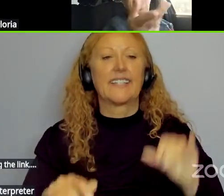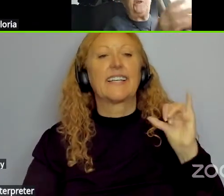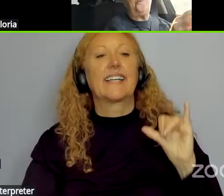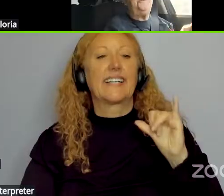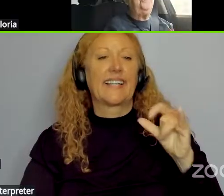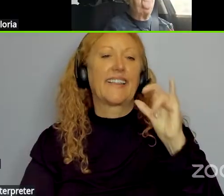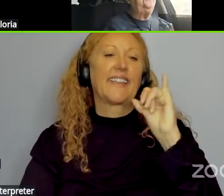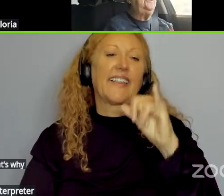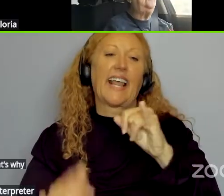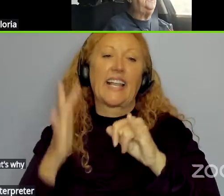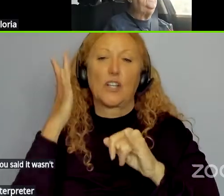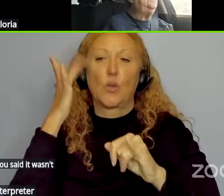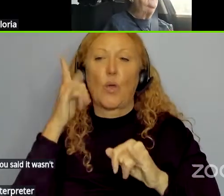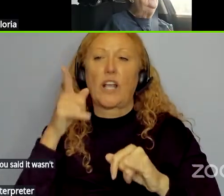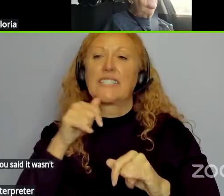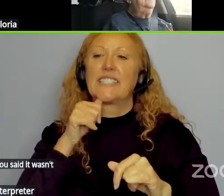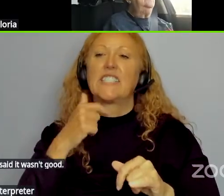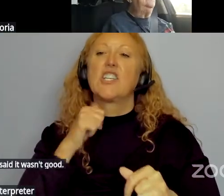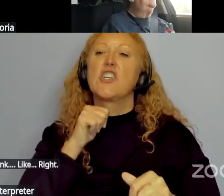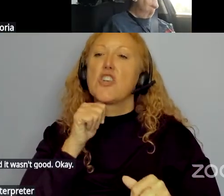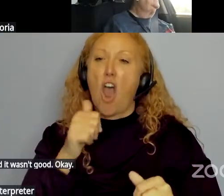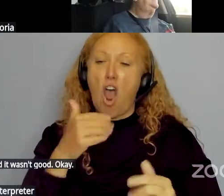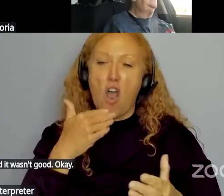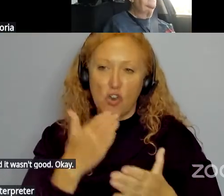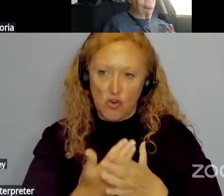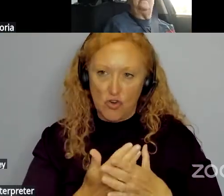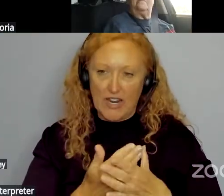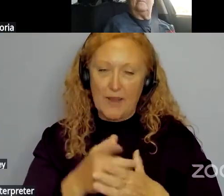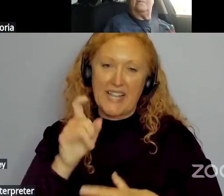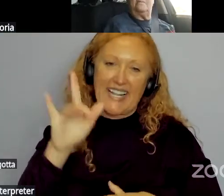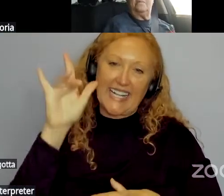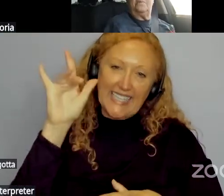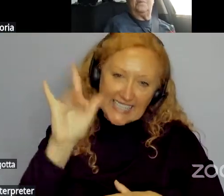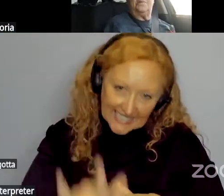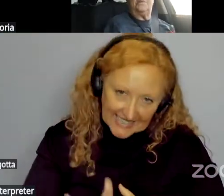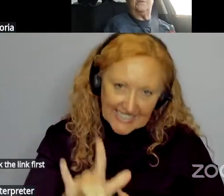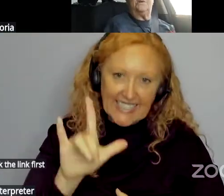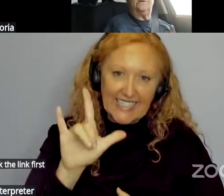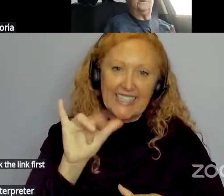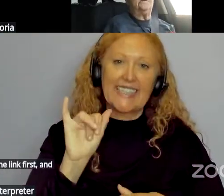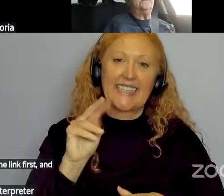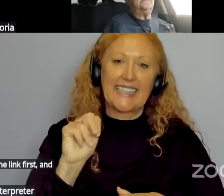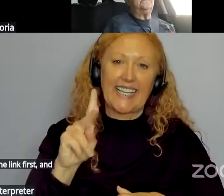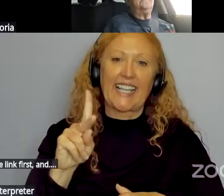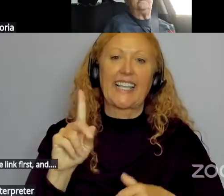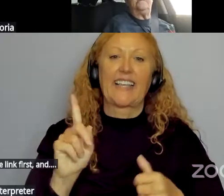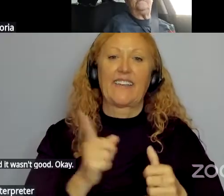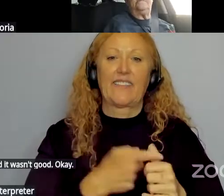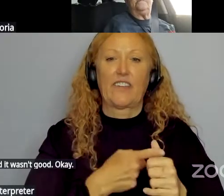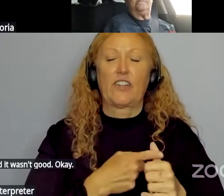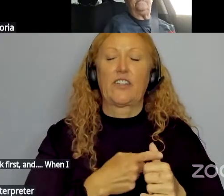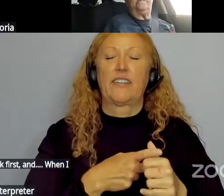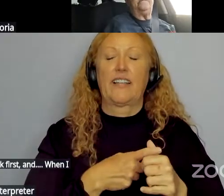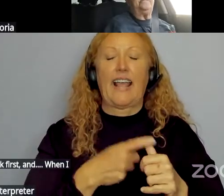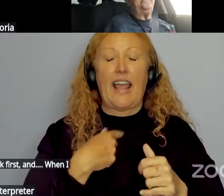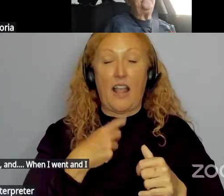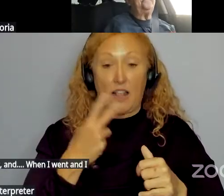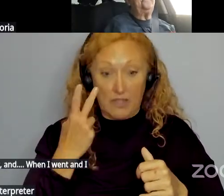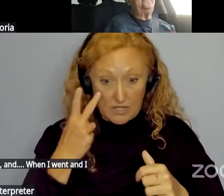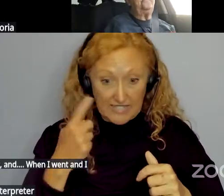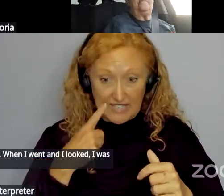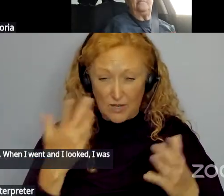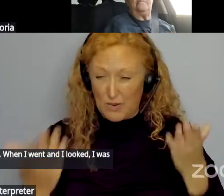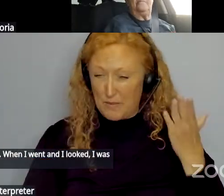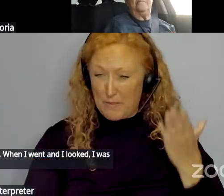why you Like, said it wasn't good. Okay. right. Like they got to click the link first. And when I went and I looked, I was like, okay, well,